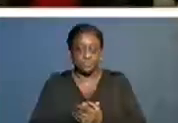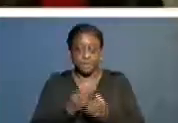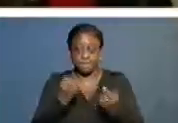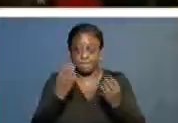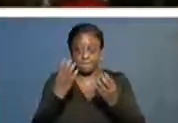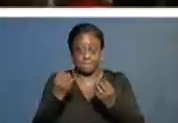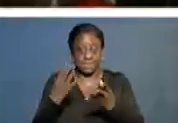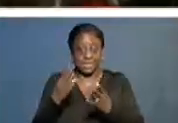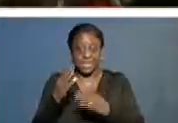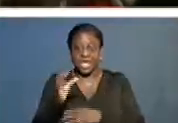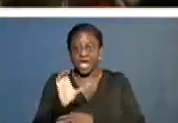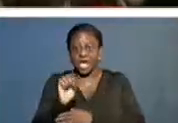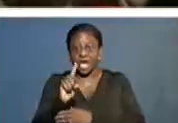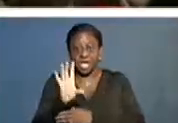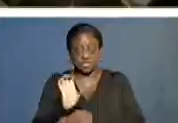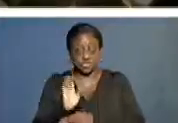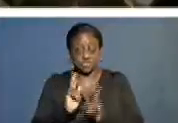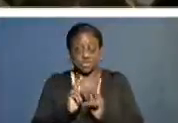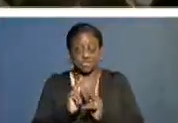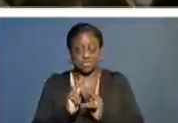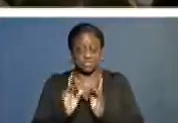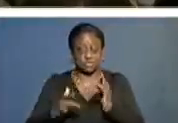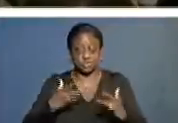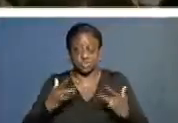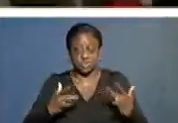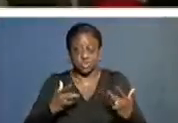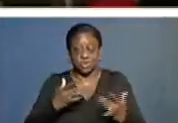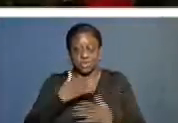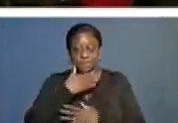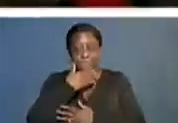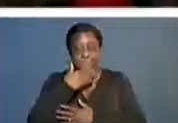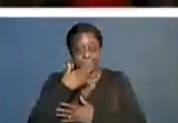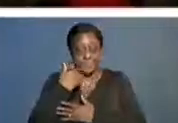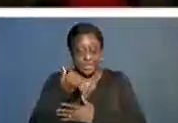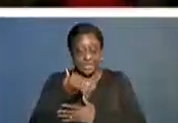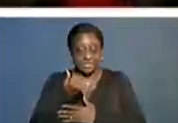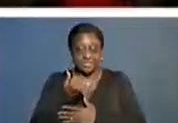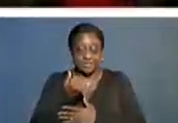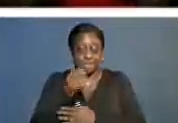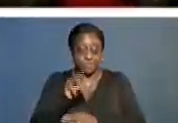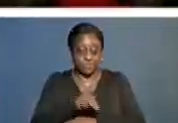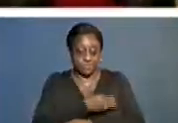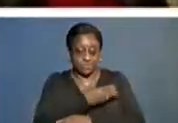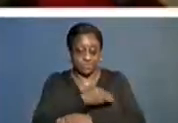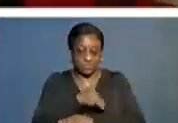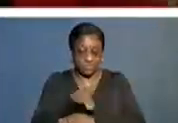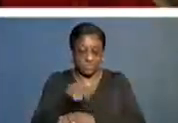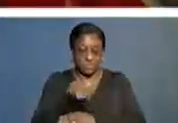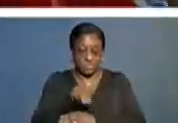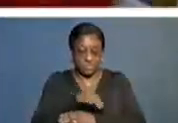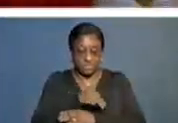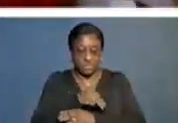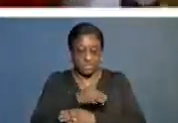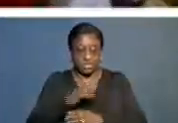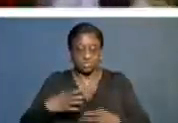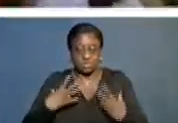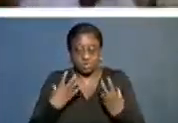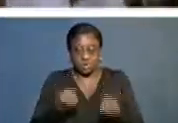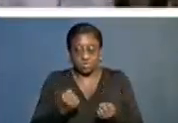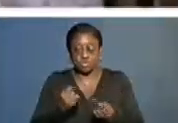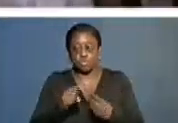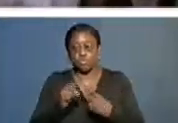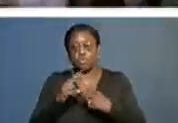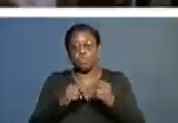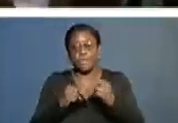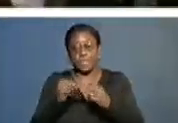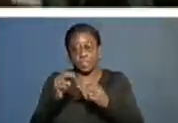hundreds turning out to enjoy the best in gospel music at last night's Hurricane Dorian Memorial Concert, The Courage to Rebuild.